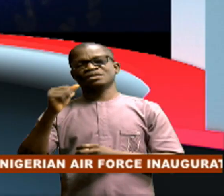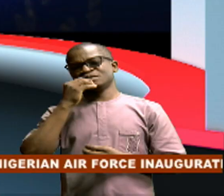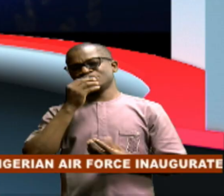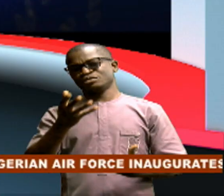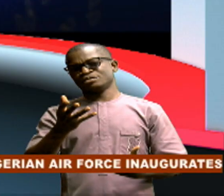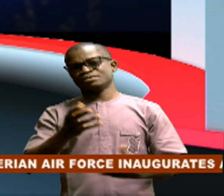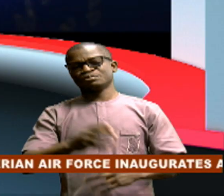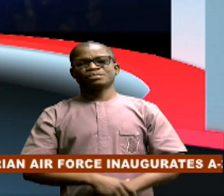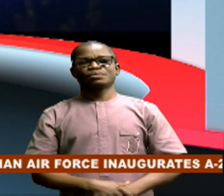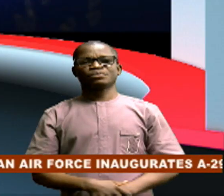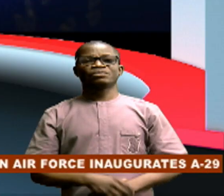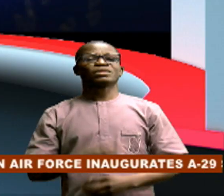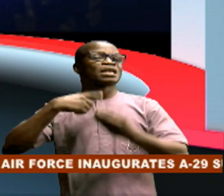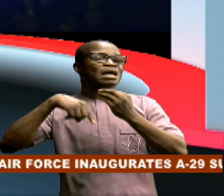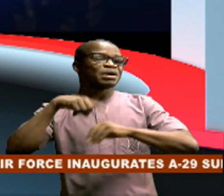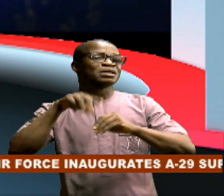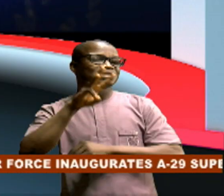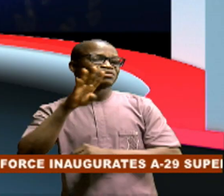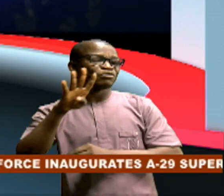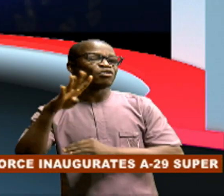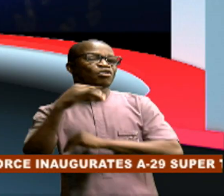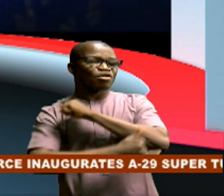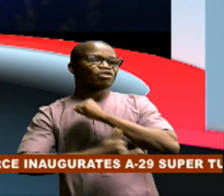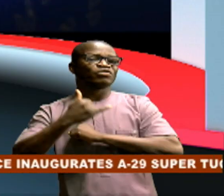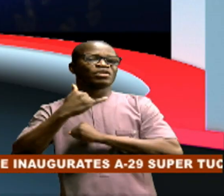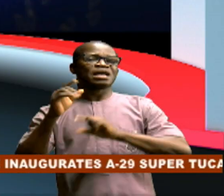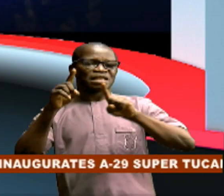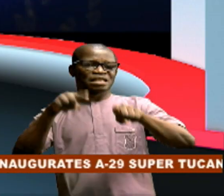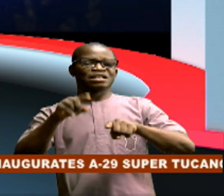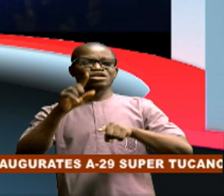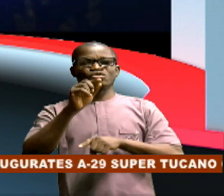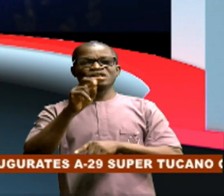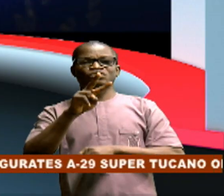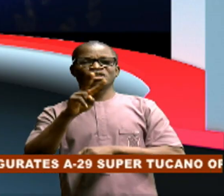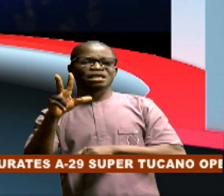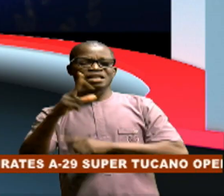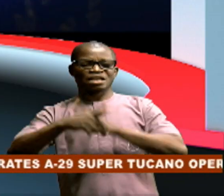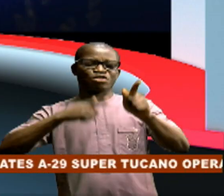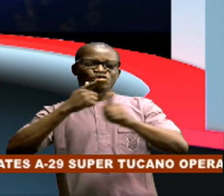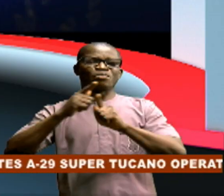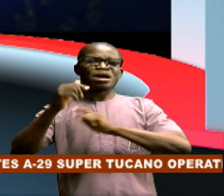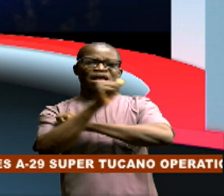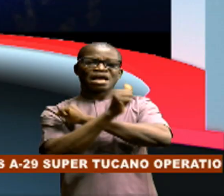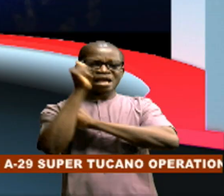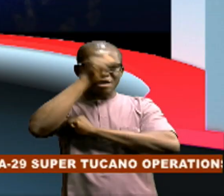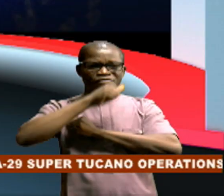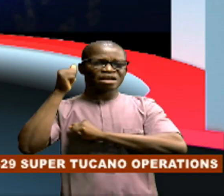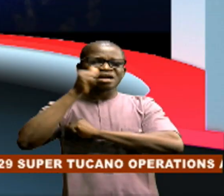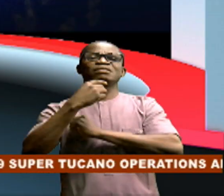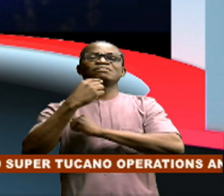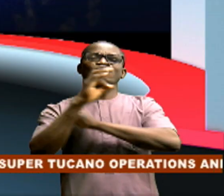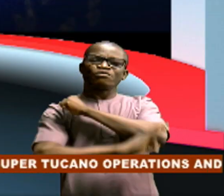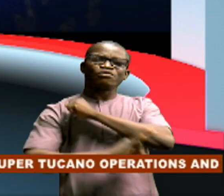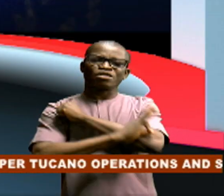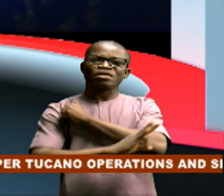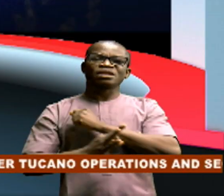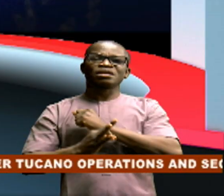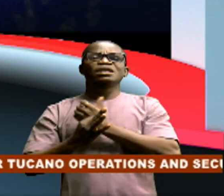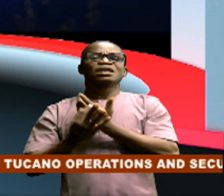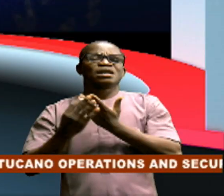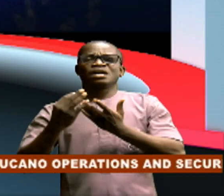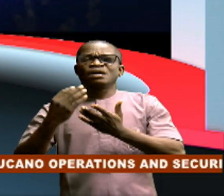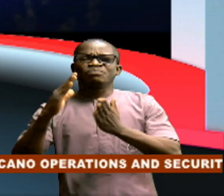News. About 64 countries are attending 2023 Global African Diaspora Symposium in Abuja to deliberate on